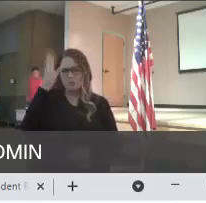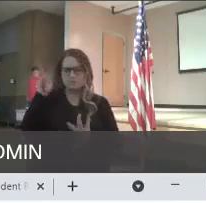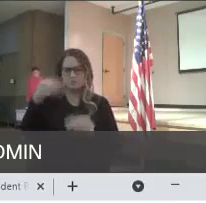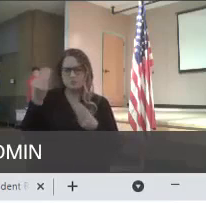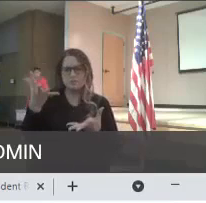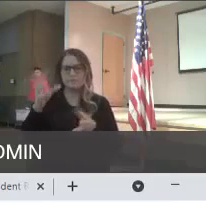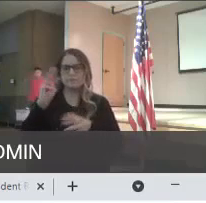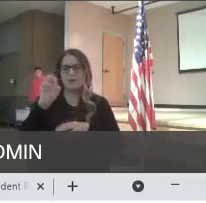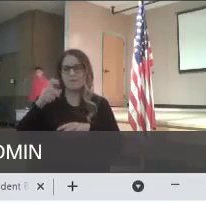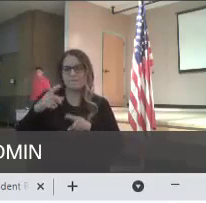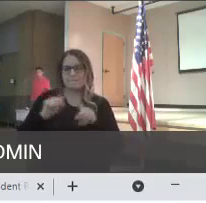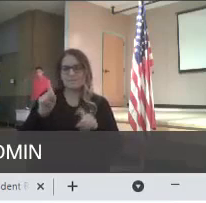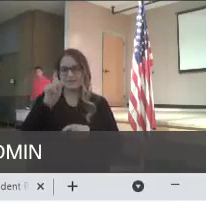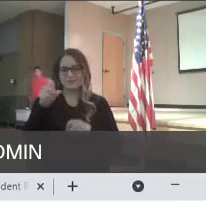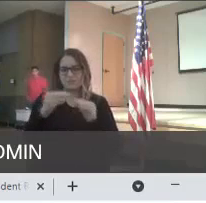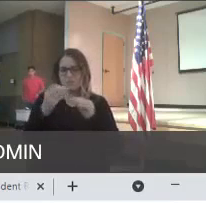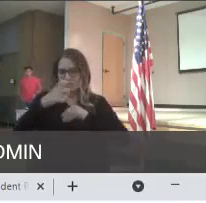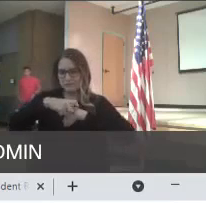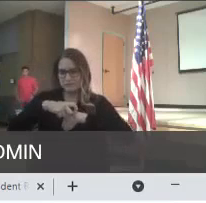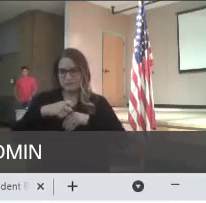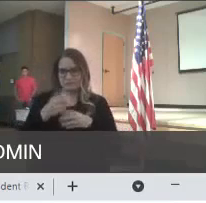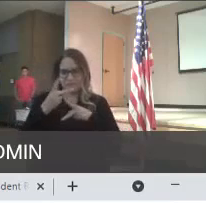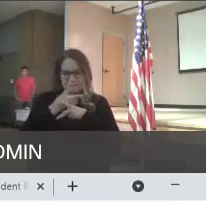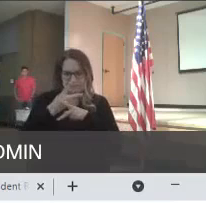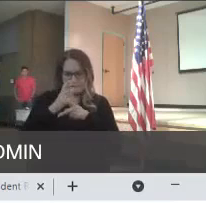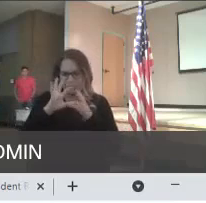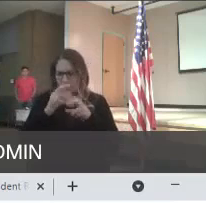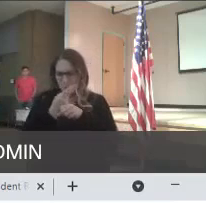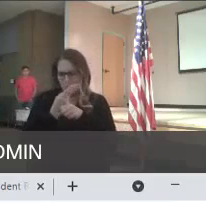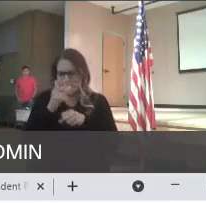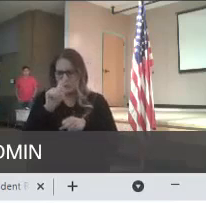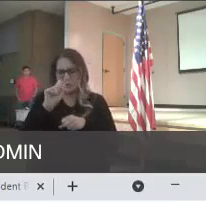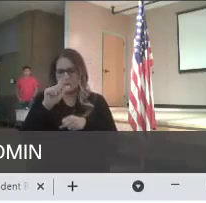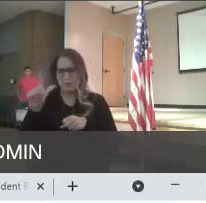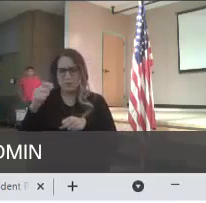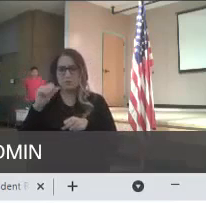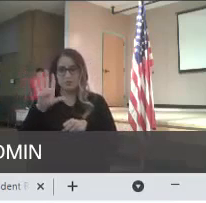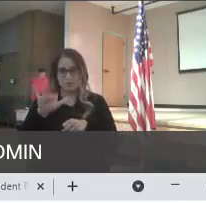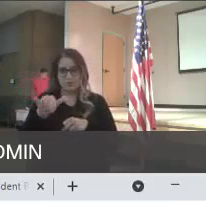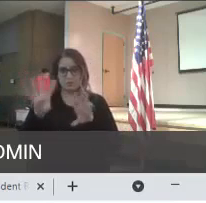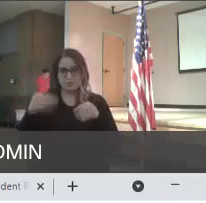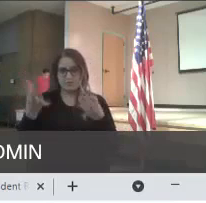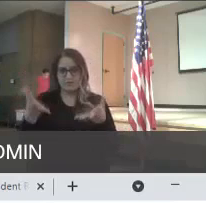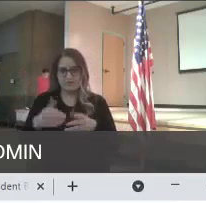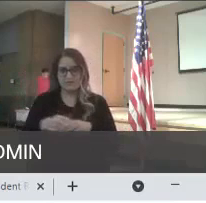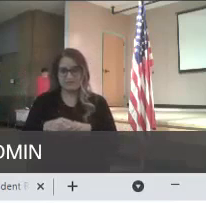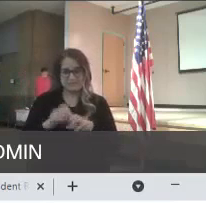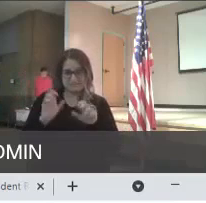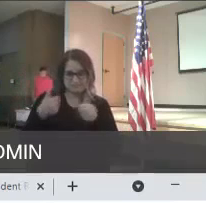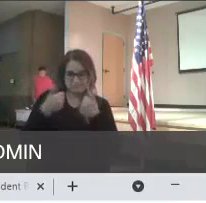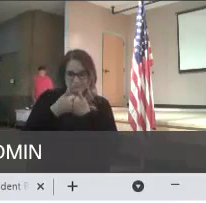map, but need more time to master the mapping tool that you have provided us. It is a